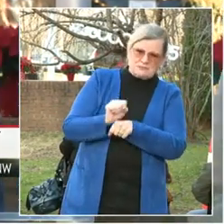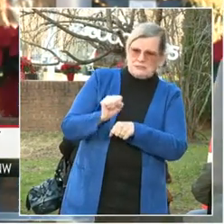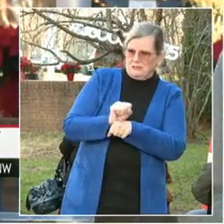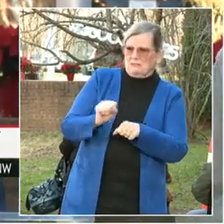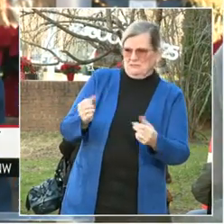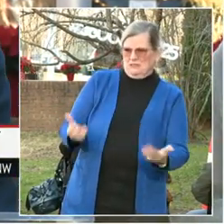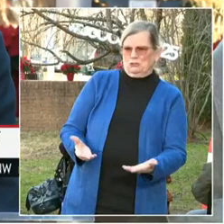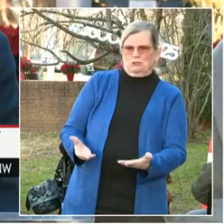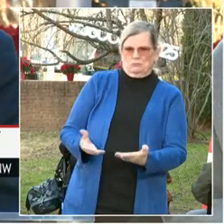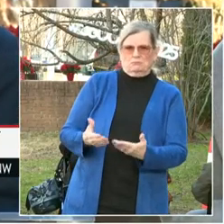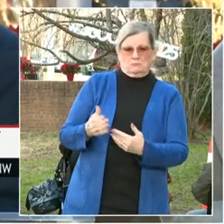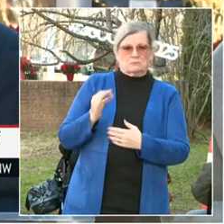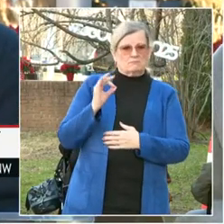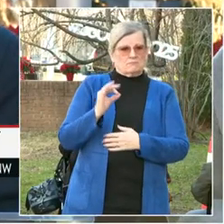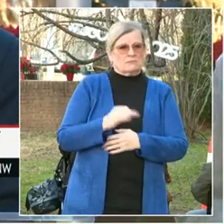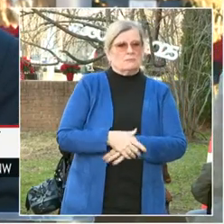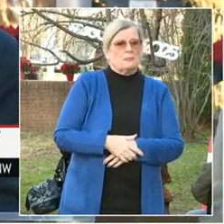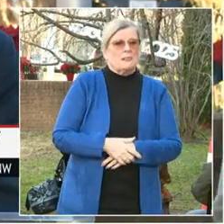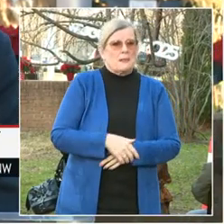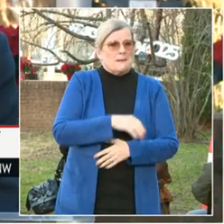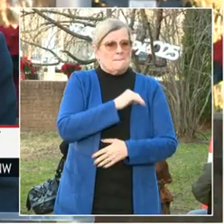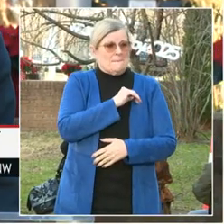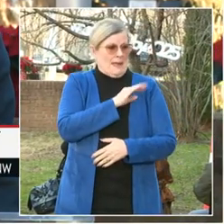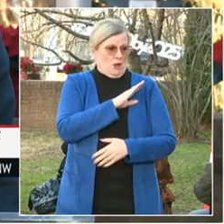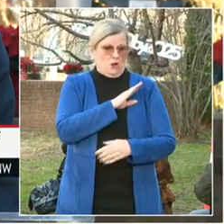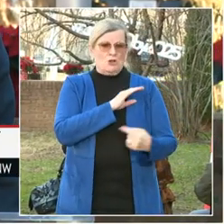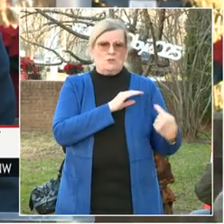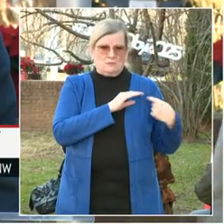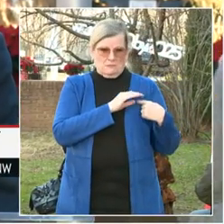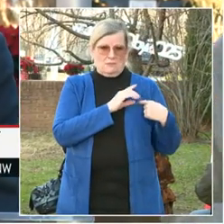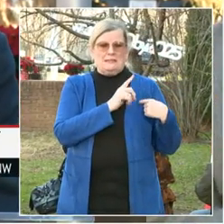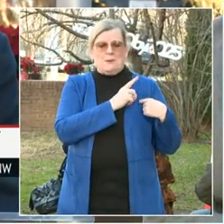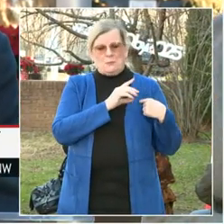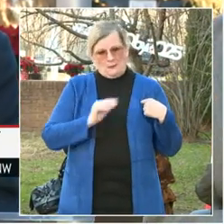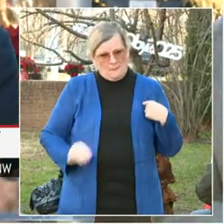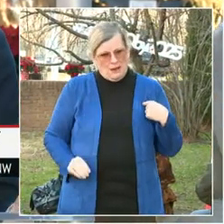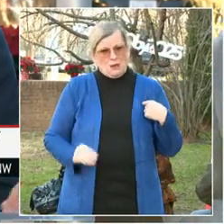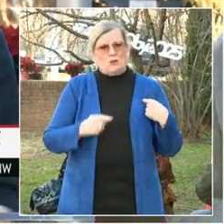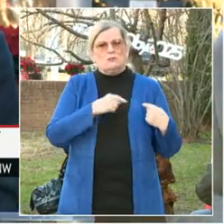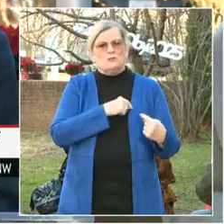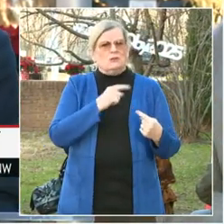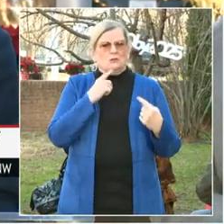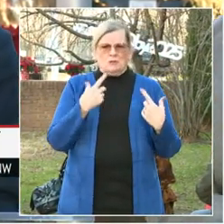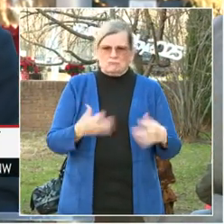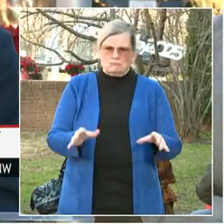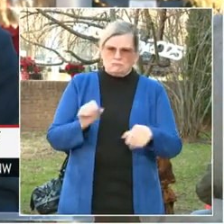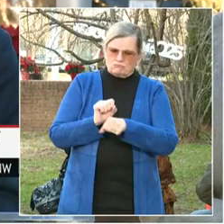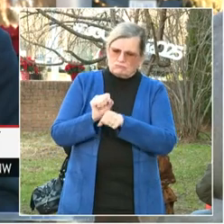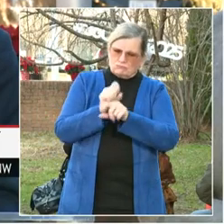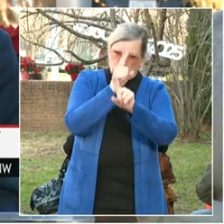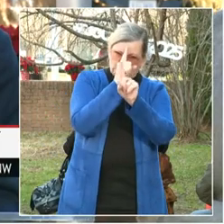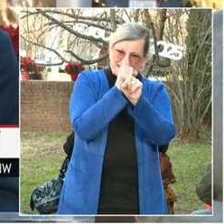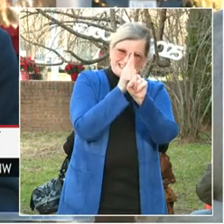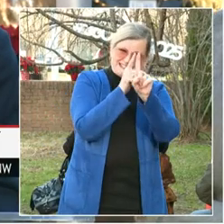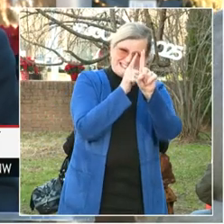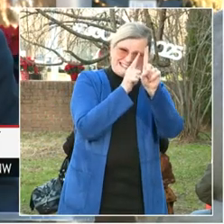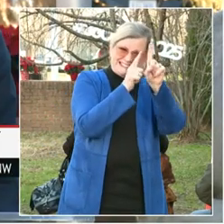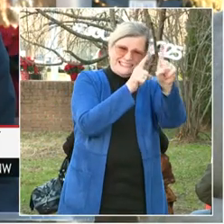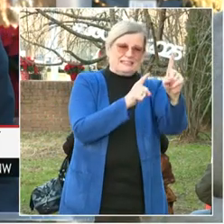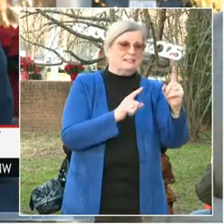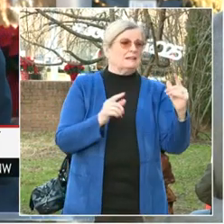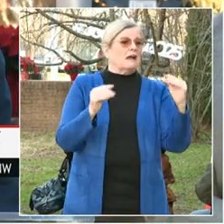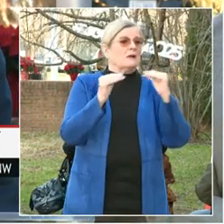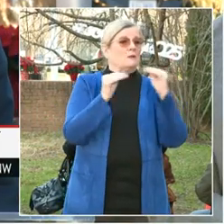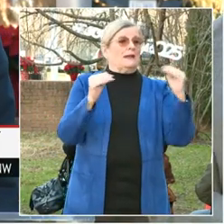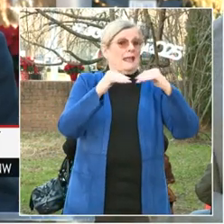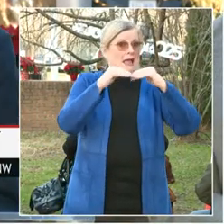deputy mayor shared, we have made tremendous progress towards our housing goals and housing equity goals through efforts like the updated comprehensive plan, the housing